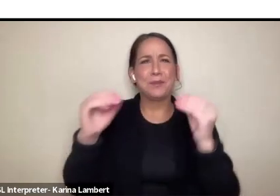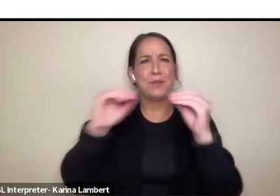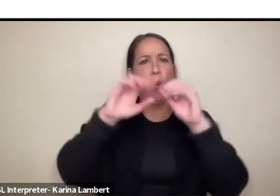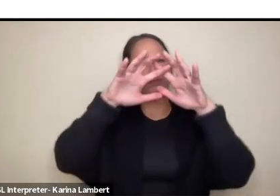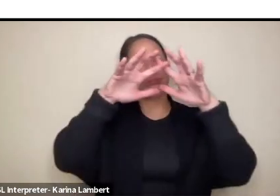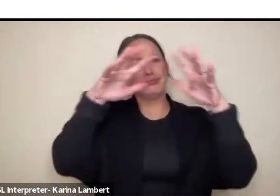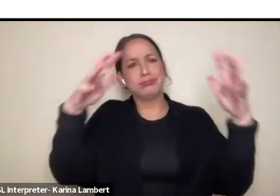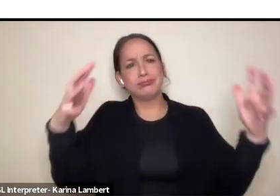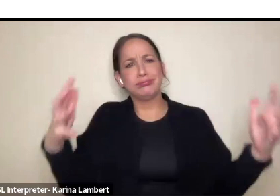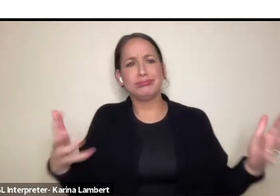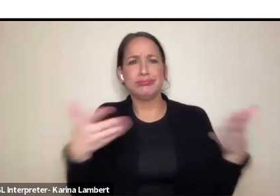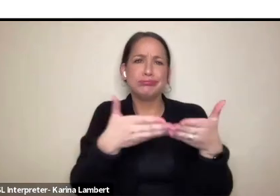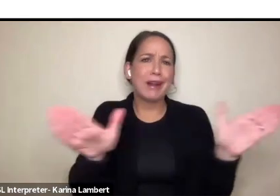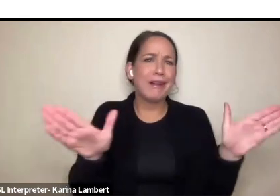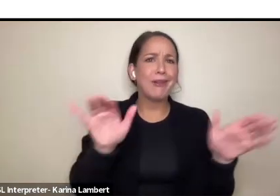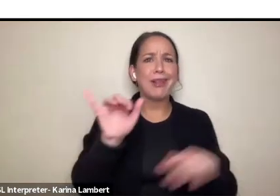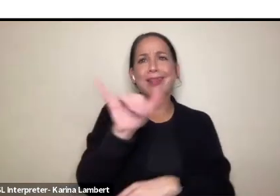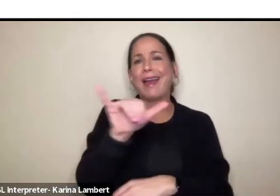could be a gym membership,